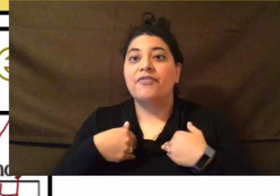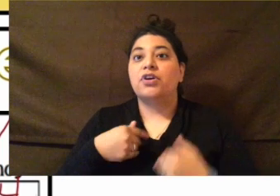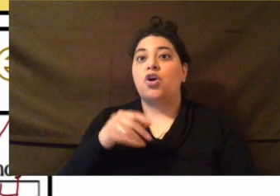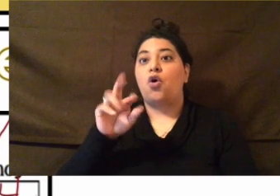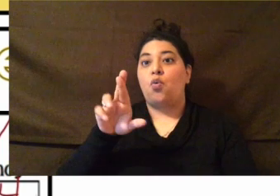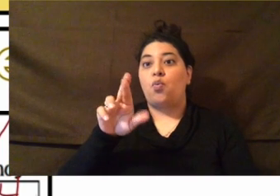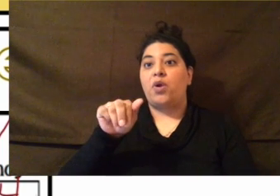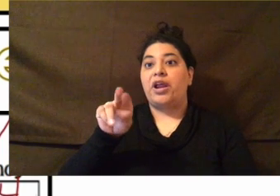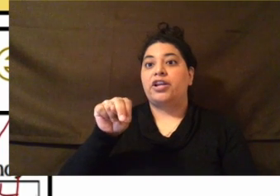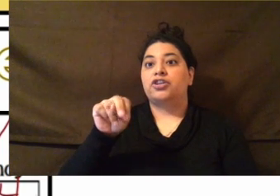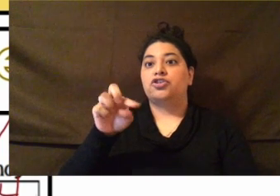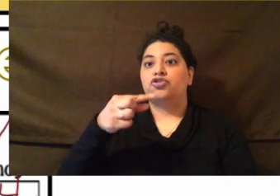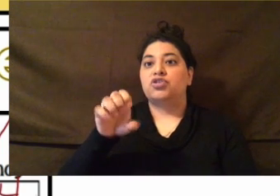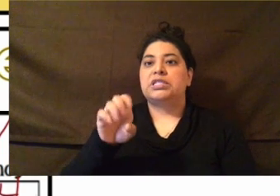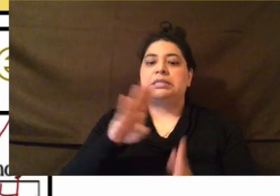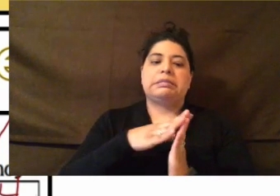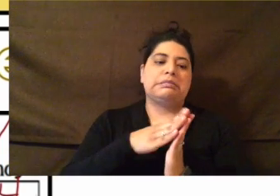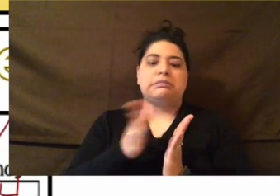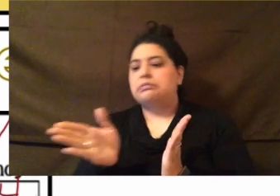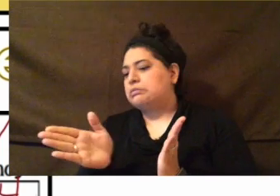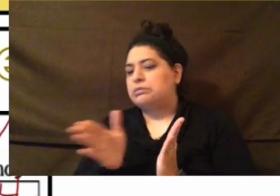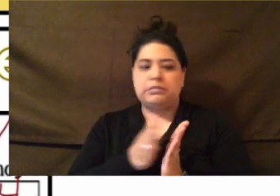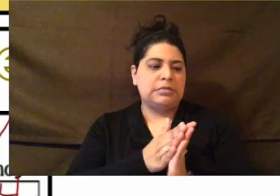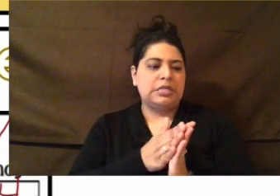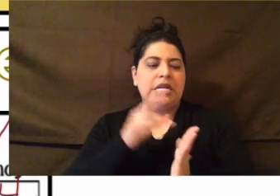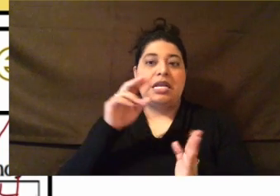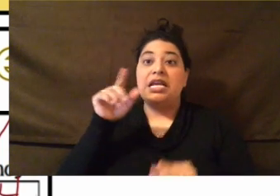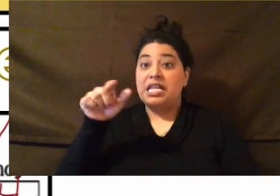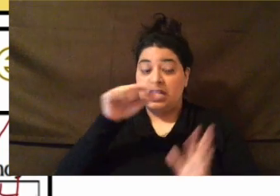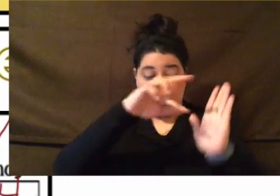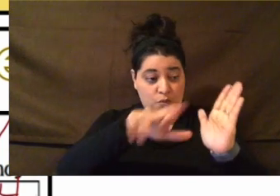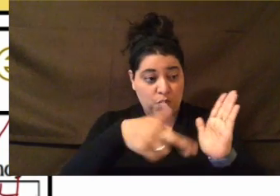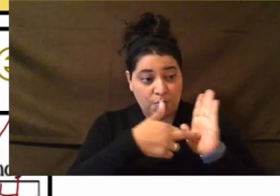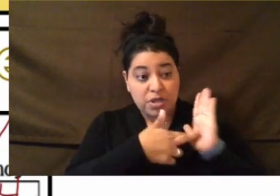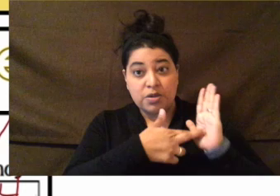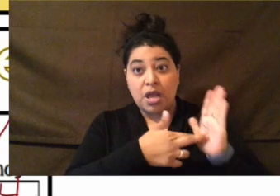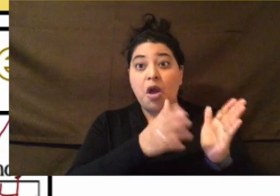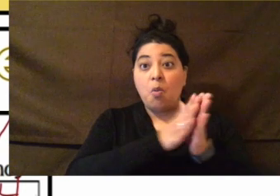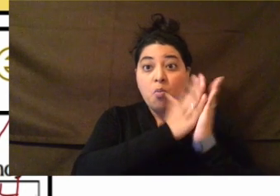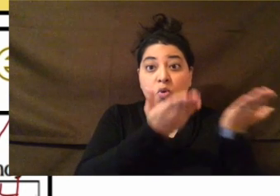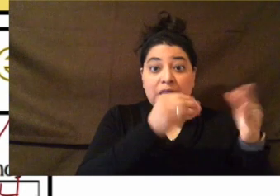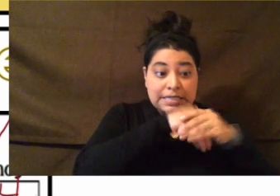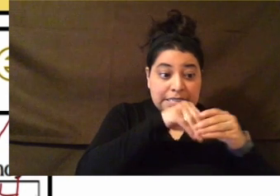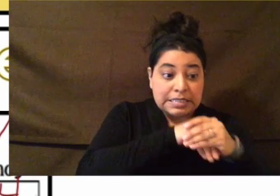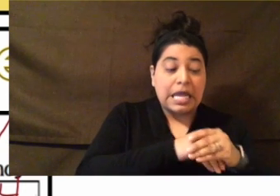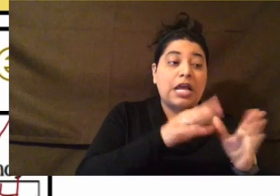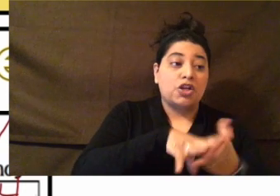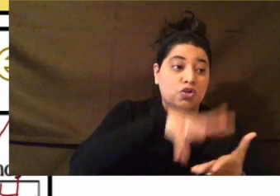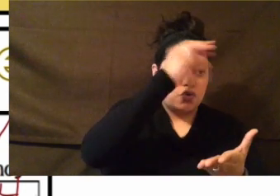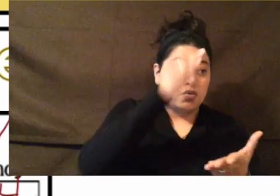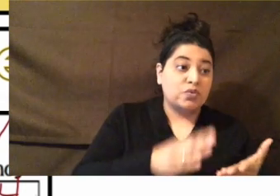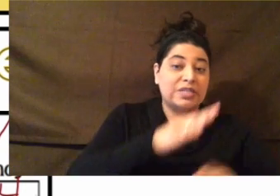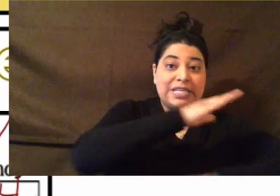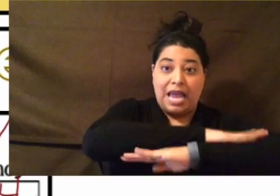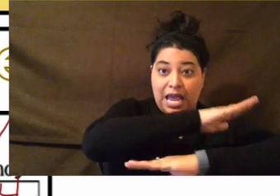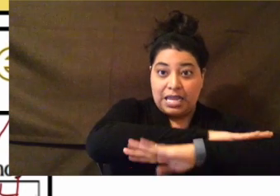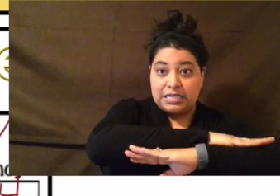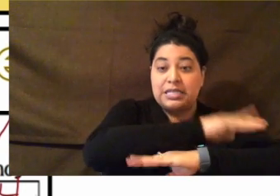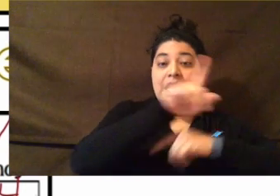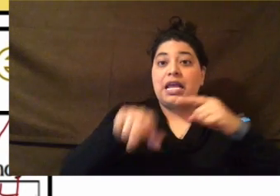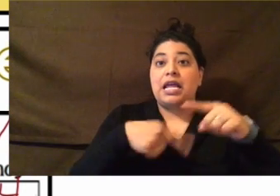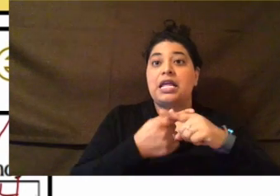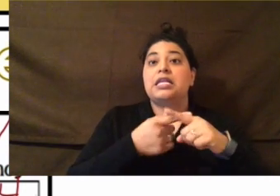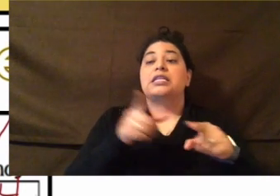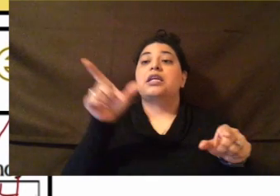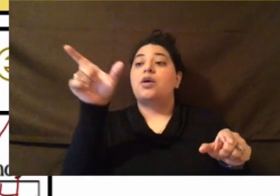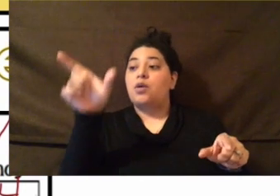a range. So for example, this represents books and students' desks. I have books labeled in this column and